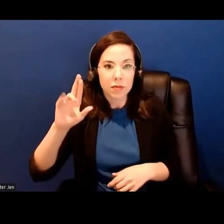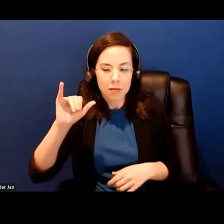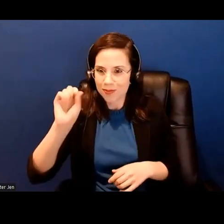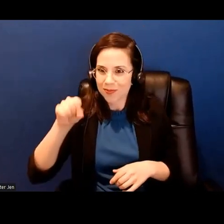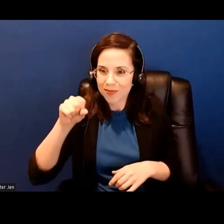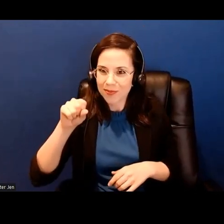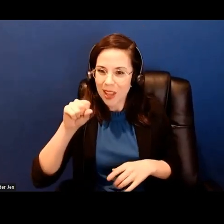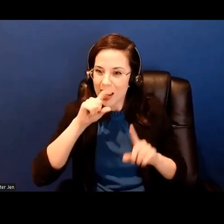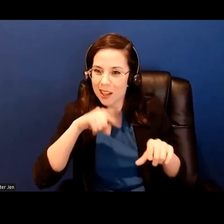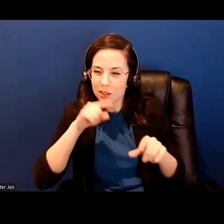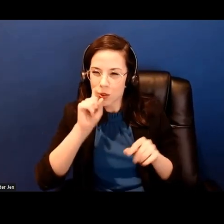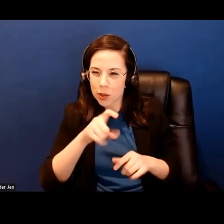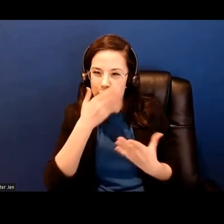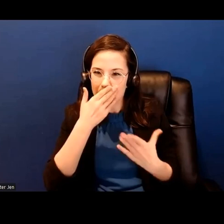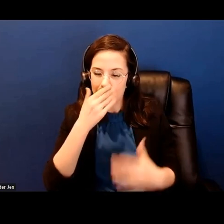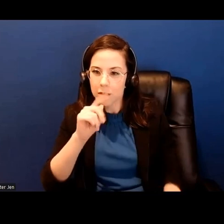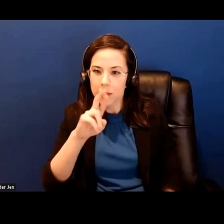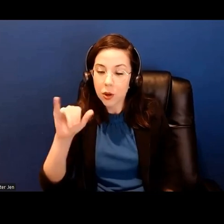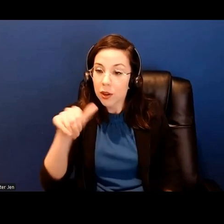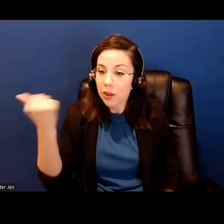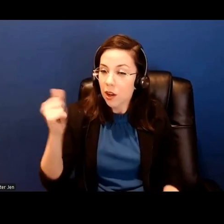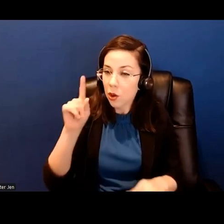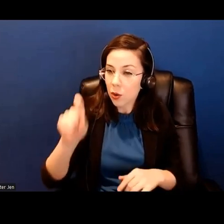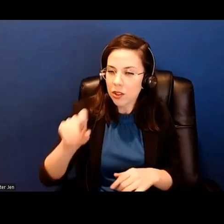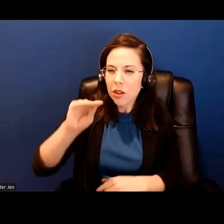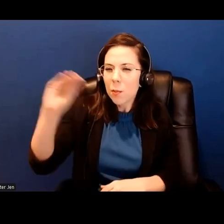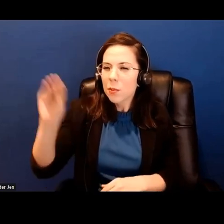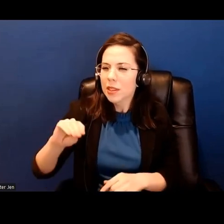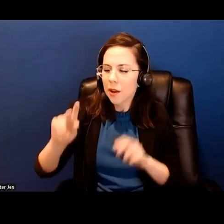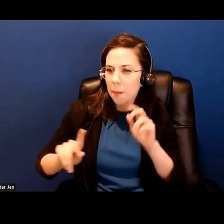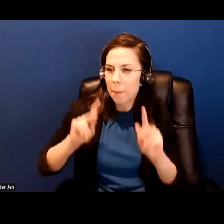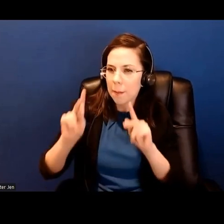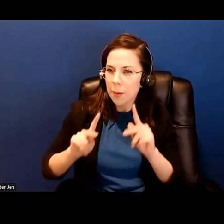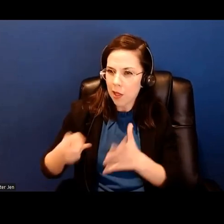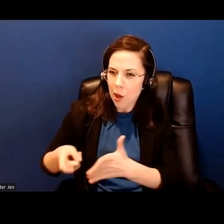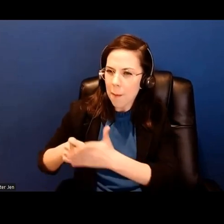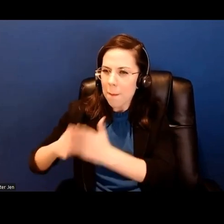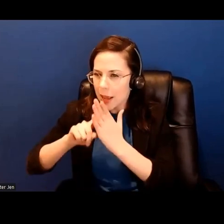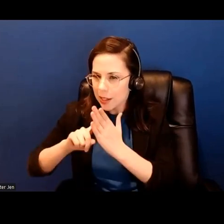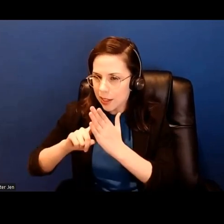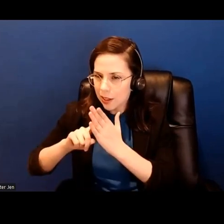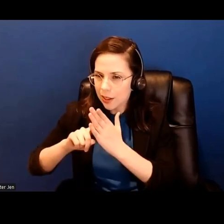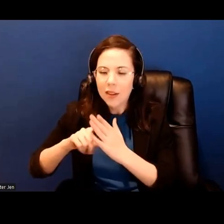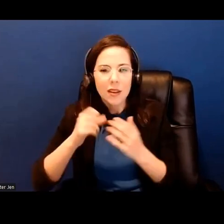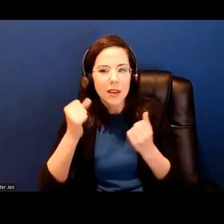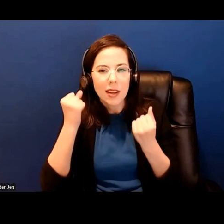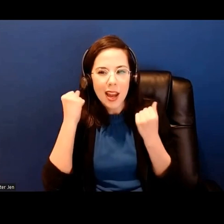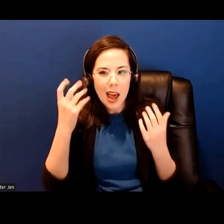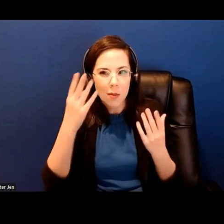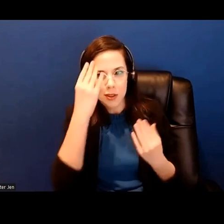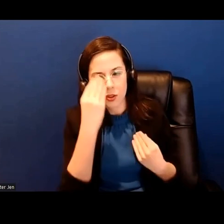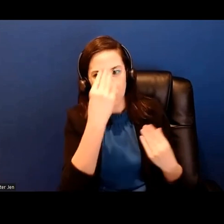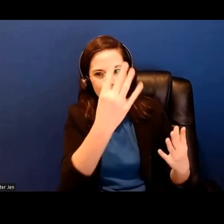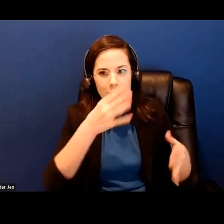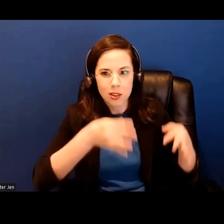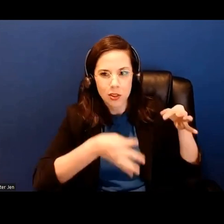another specific question about what percentage of those you serve in your programming are mandated, and how much information do you share with the judicial